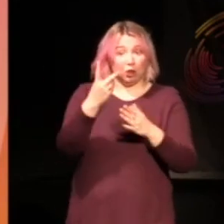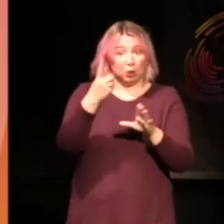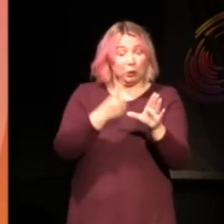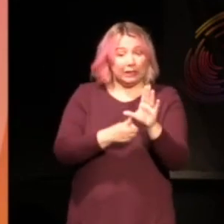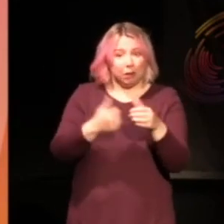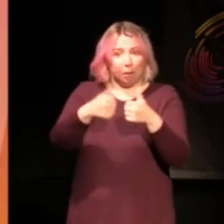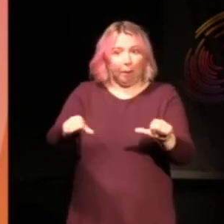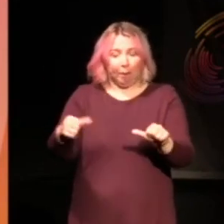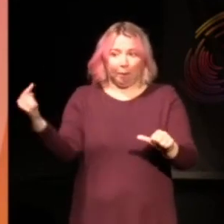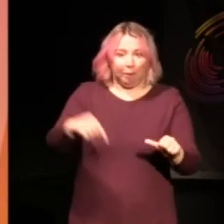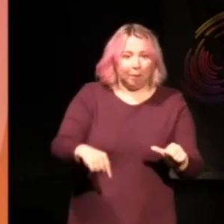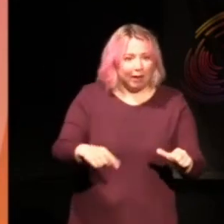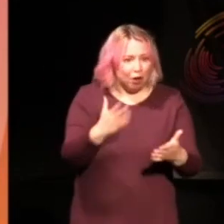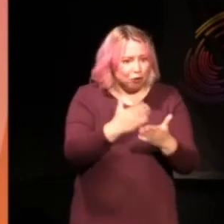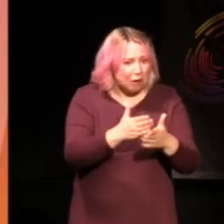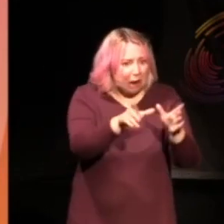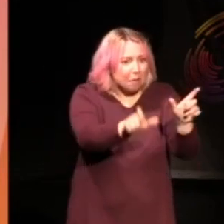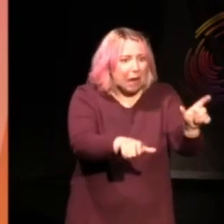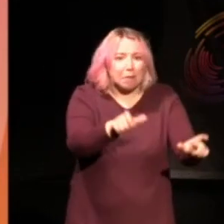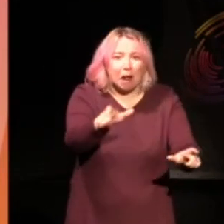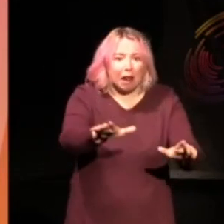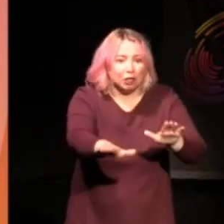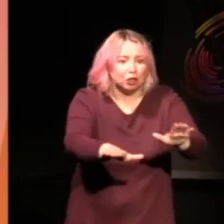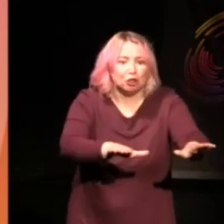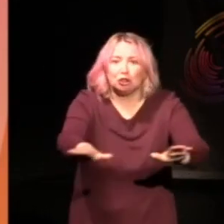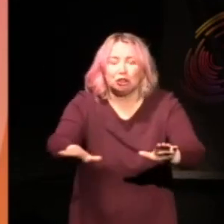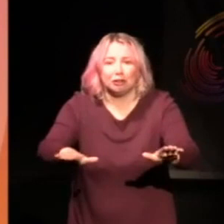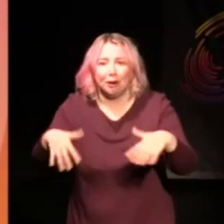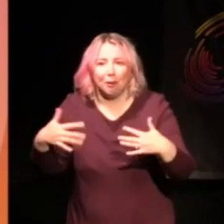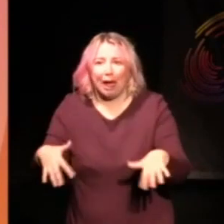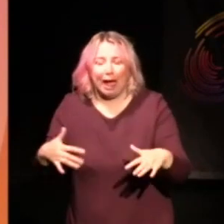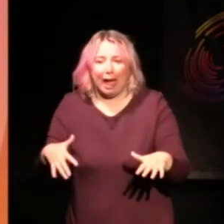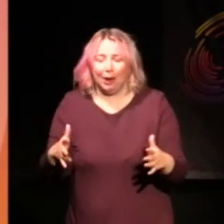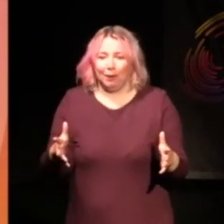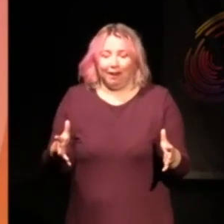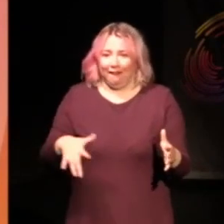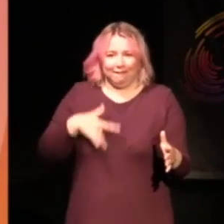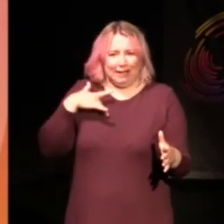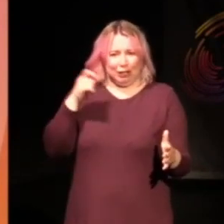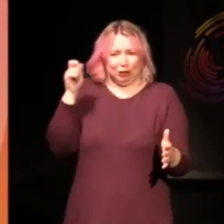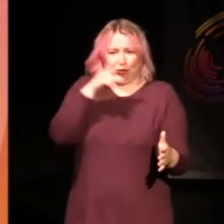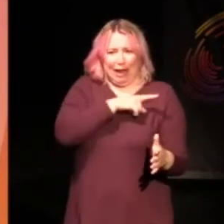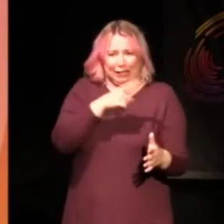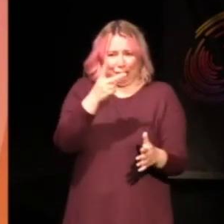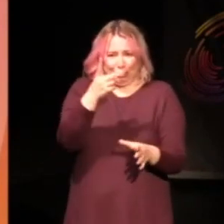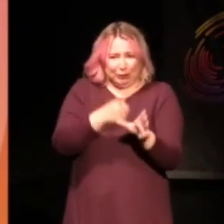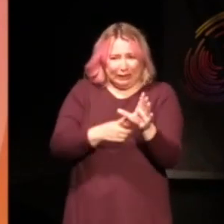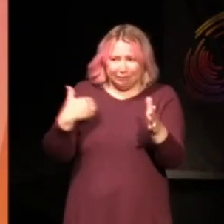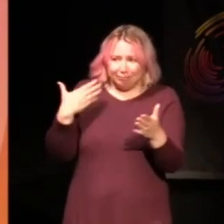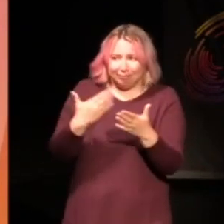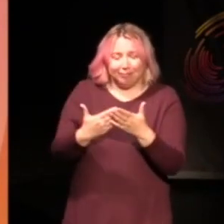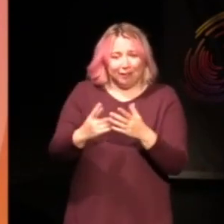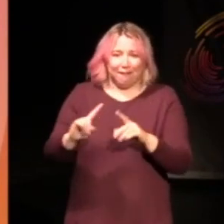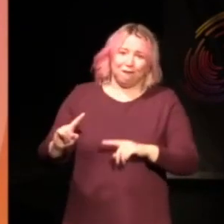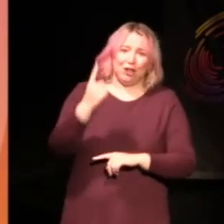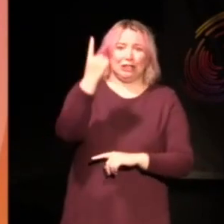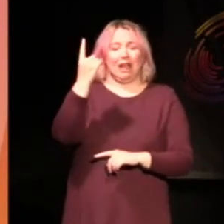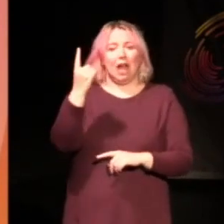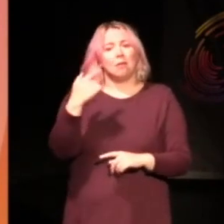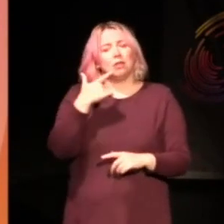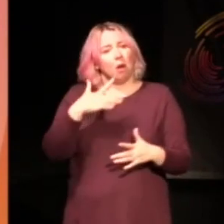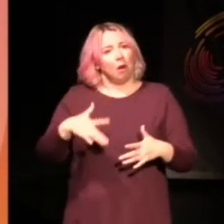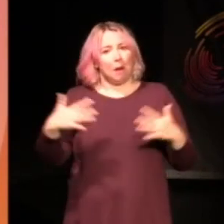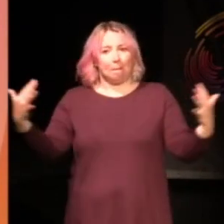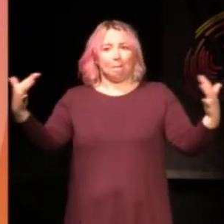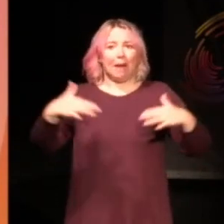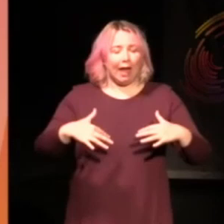God, there's real people, here we are, and we can touch each other, just about. And so it is a joy to come back together